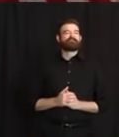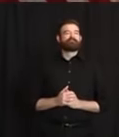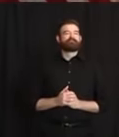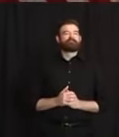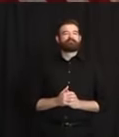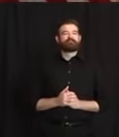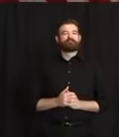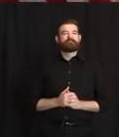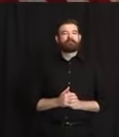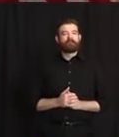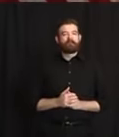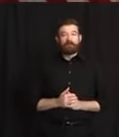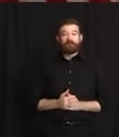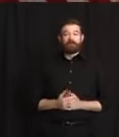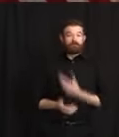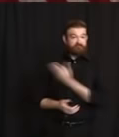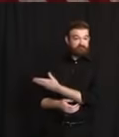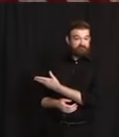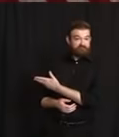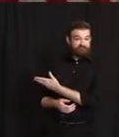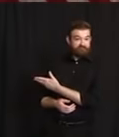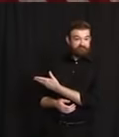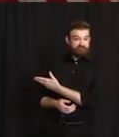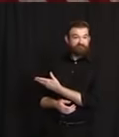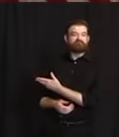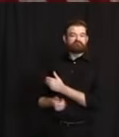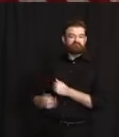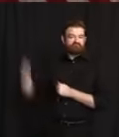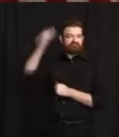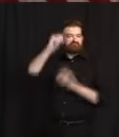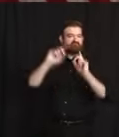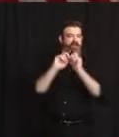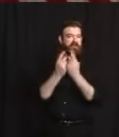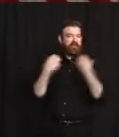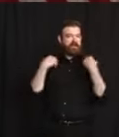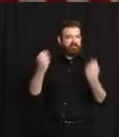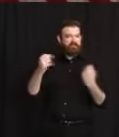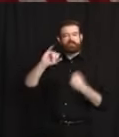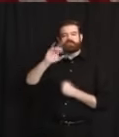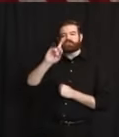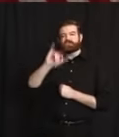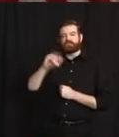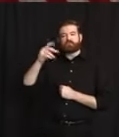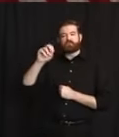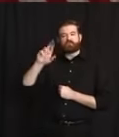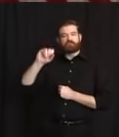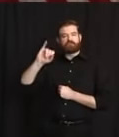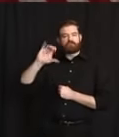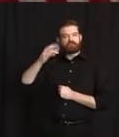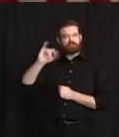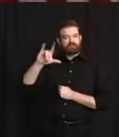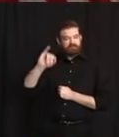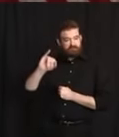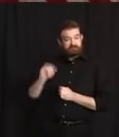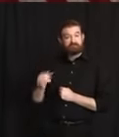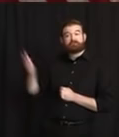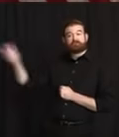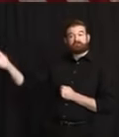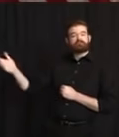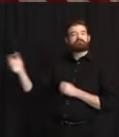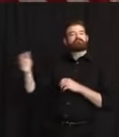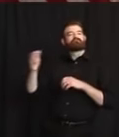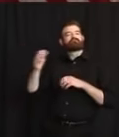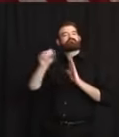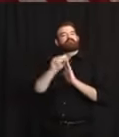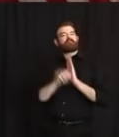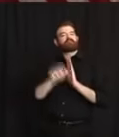woman to my right who needs no introduction, the Commissioner of the Department of Health, Judy Persicelli. To her right, another familiar face, the state's epidemiologist, Dr.